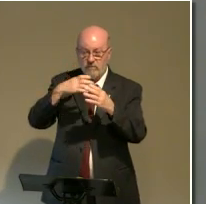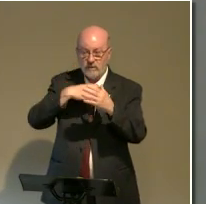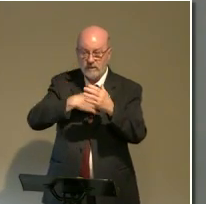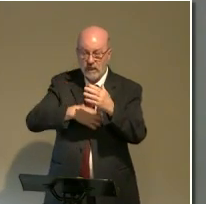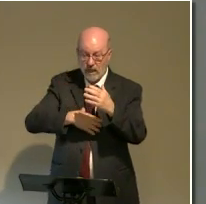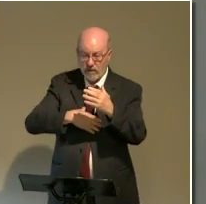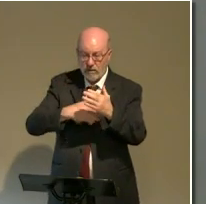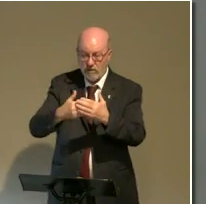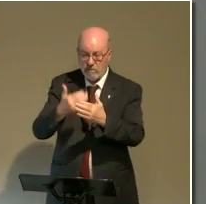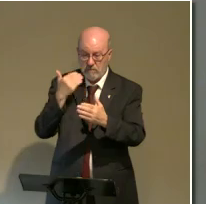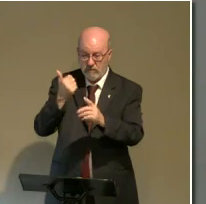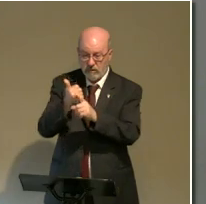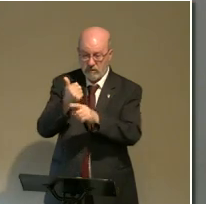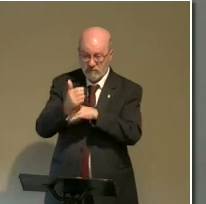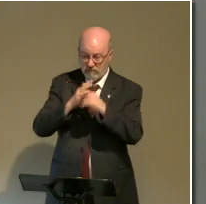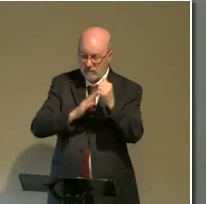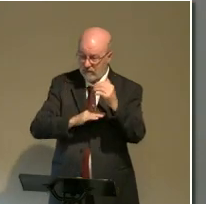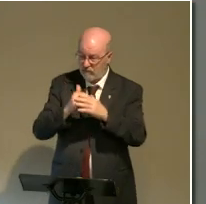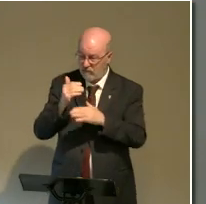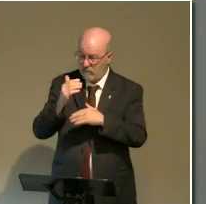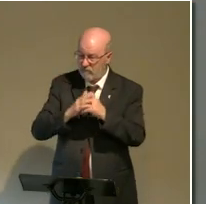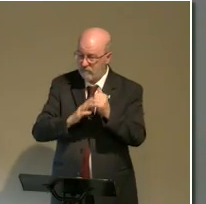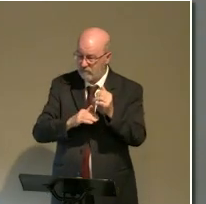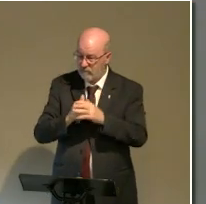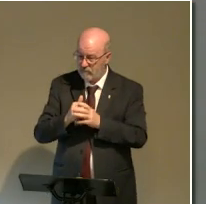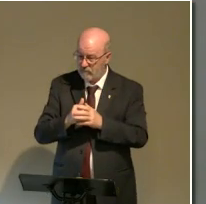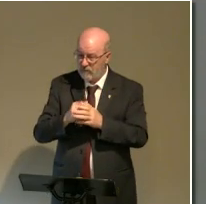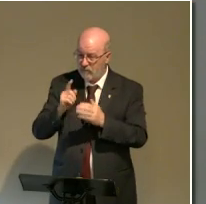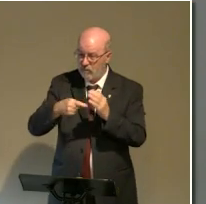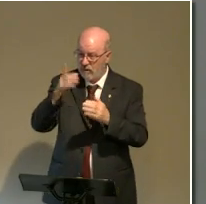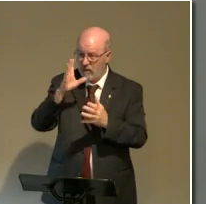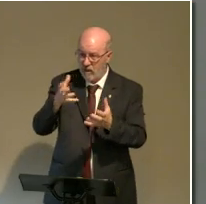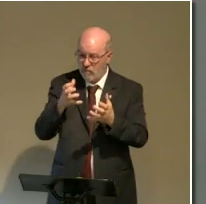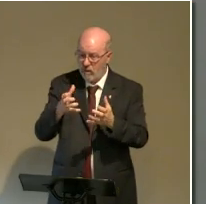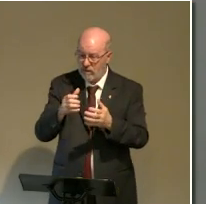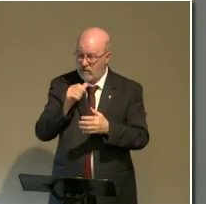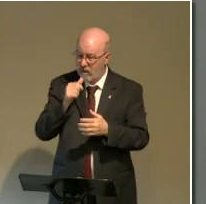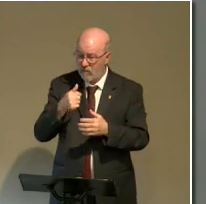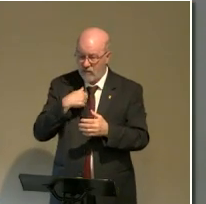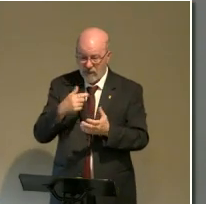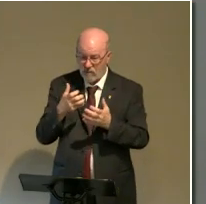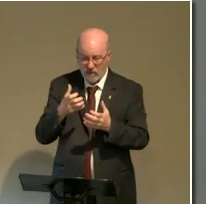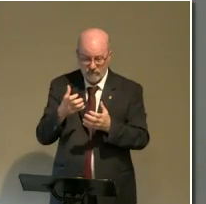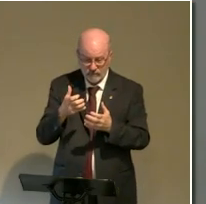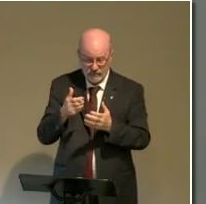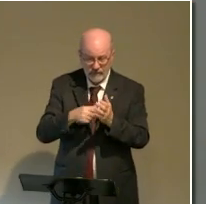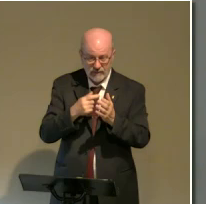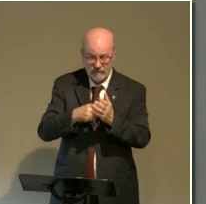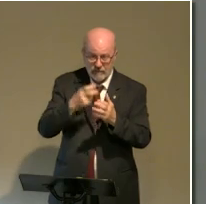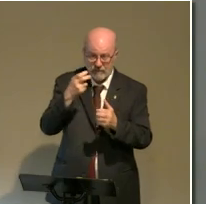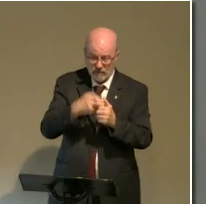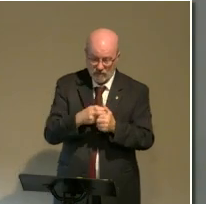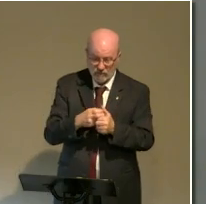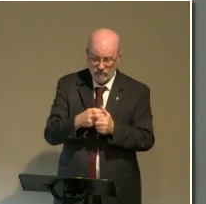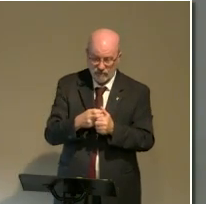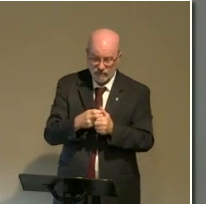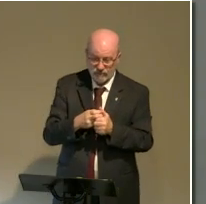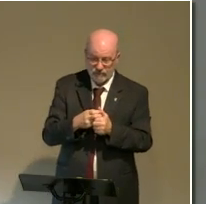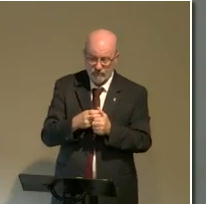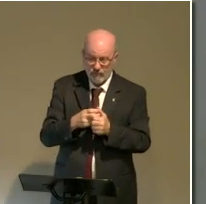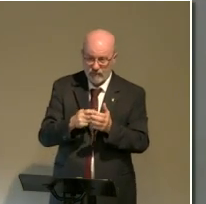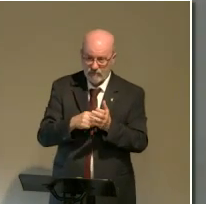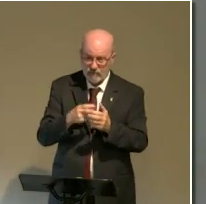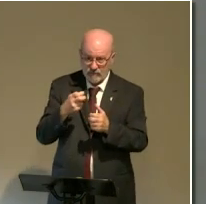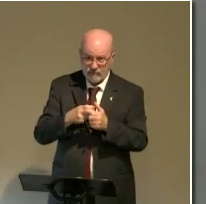wants before his comforts, okay? It's about what God wants, not what I want. Sometimes that's hard. Sometimes